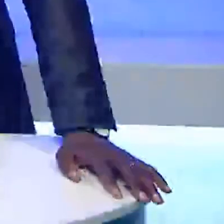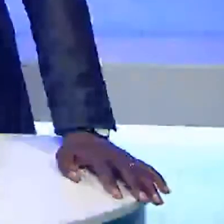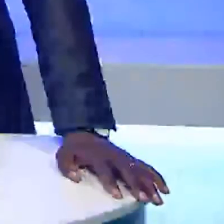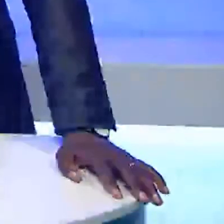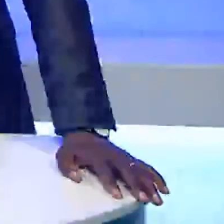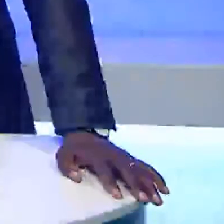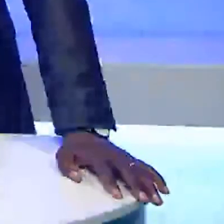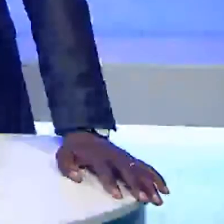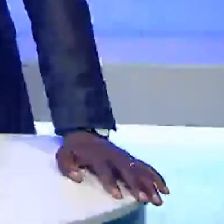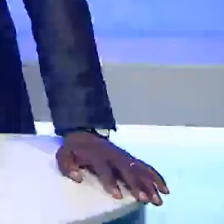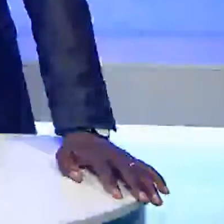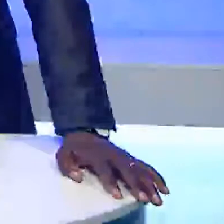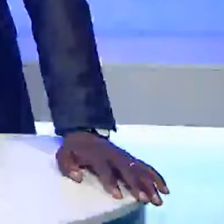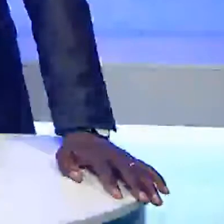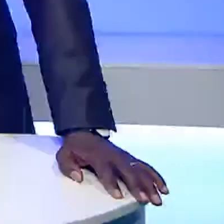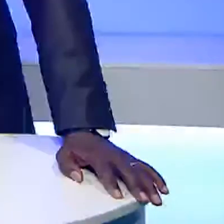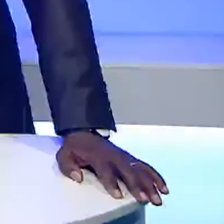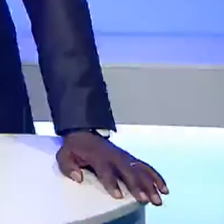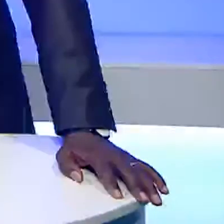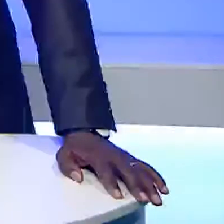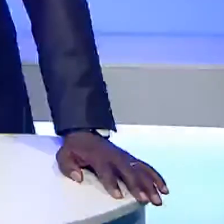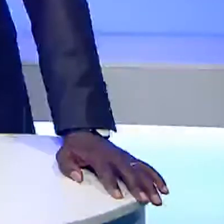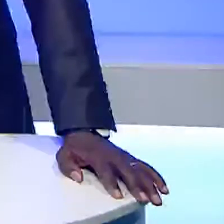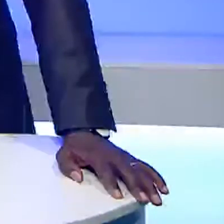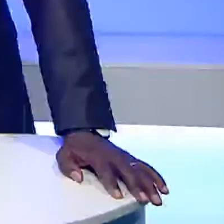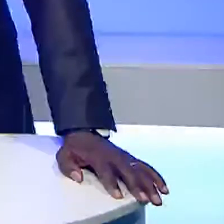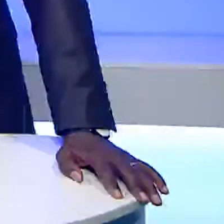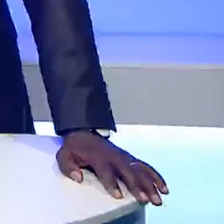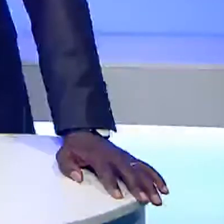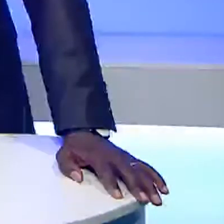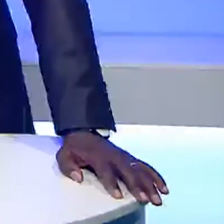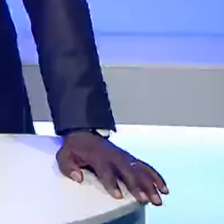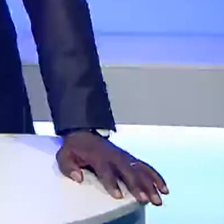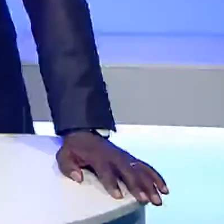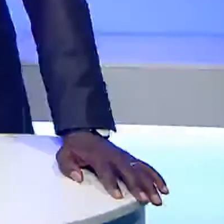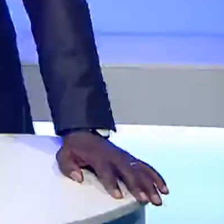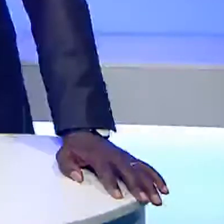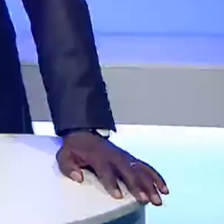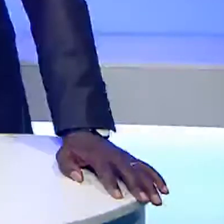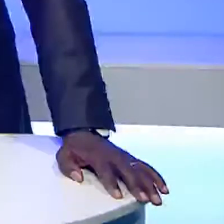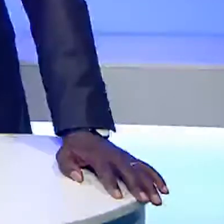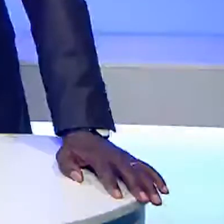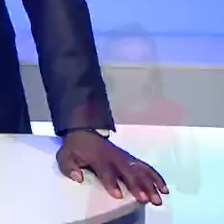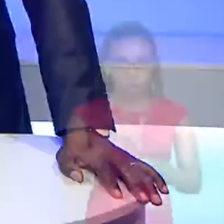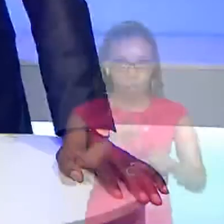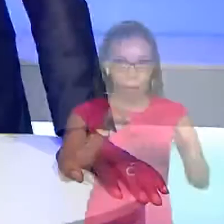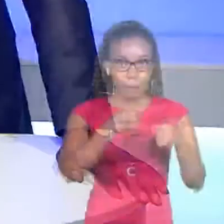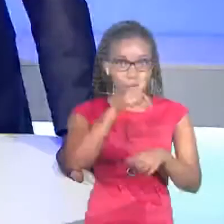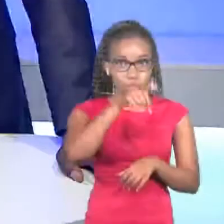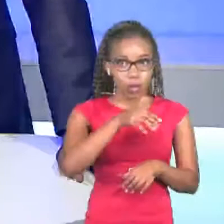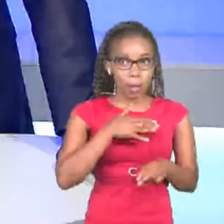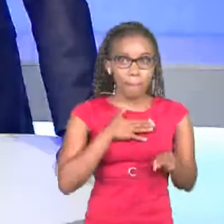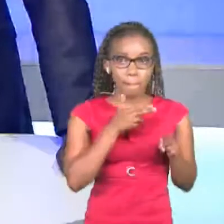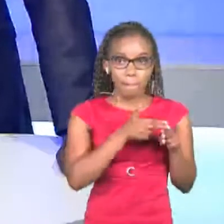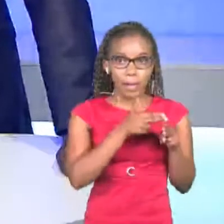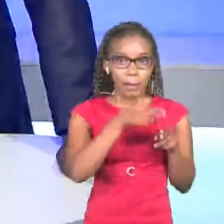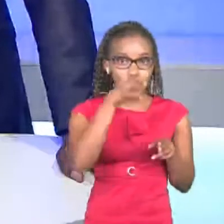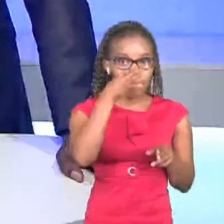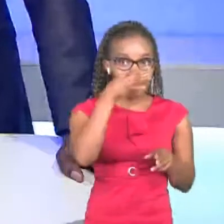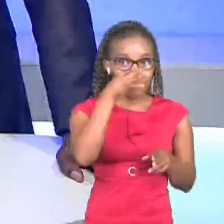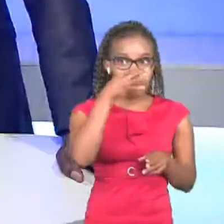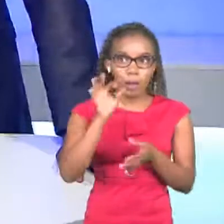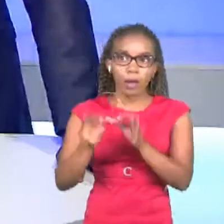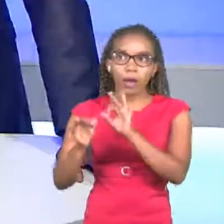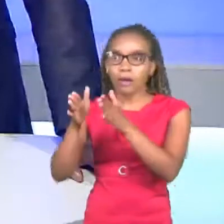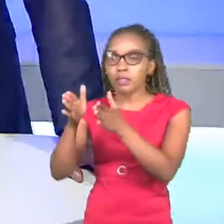All right, a beautiful Monday to you. How are you doing wherever you are watching us? This is Breaking Today. My name is Frederick Mwitiriri. Our sign